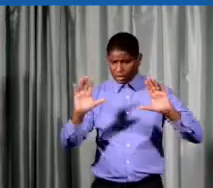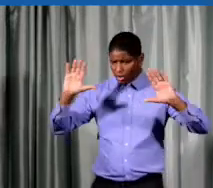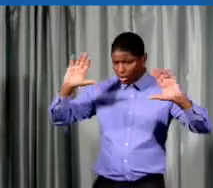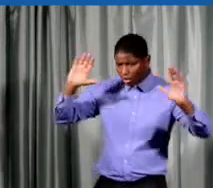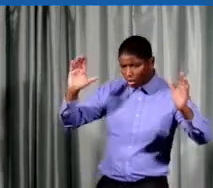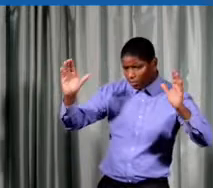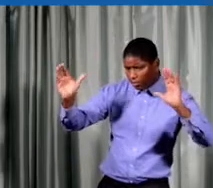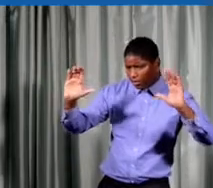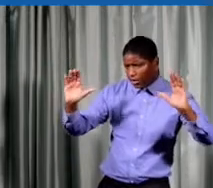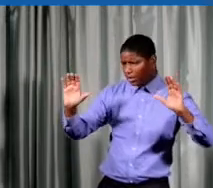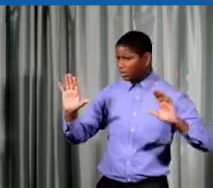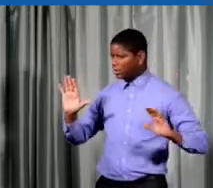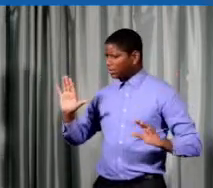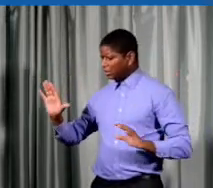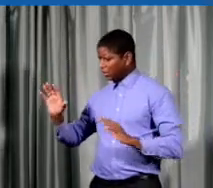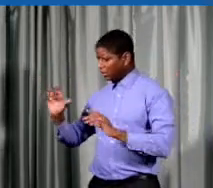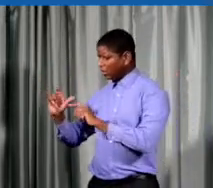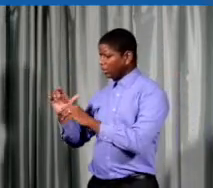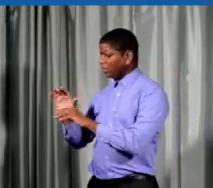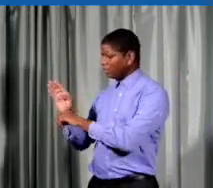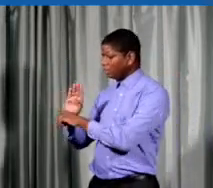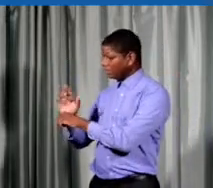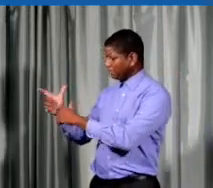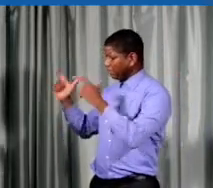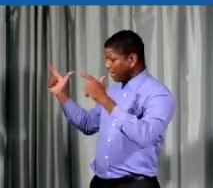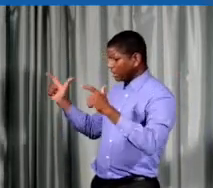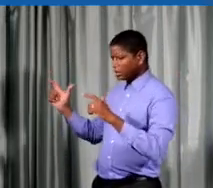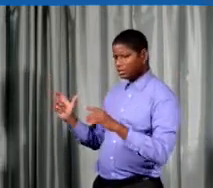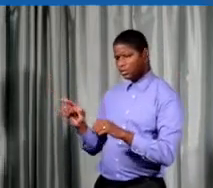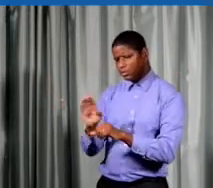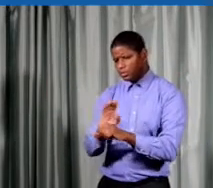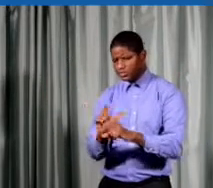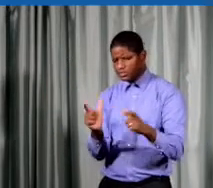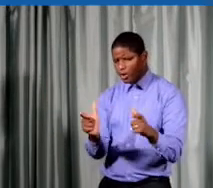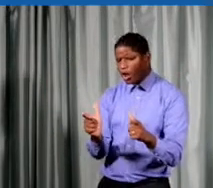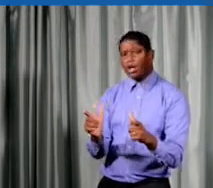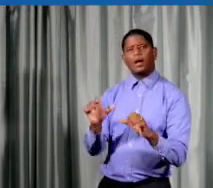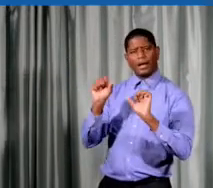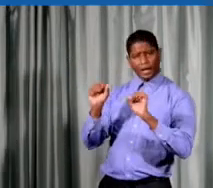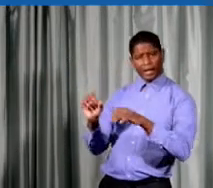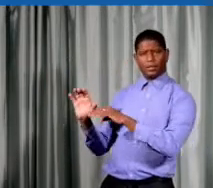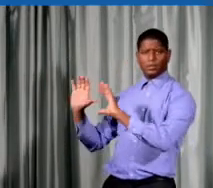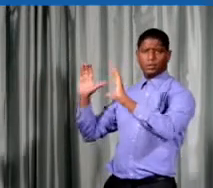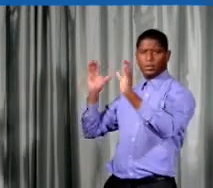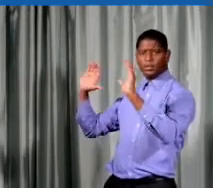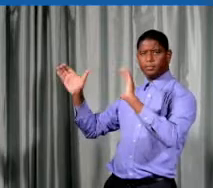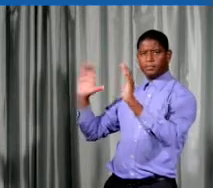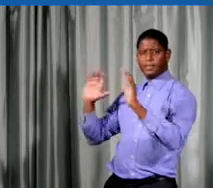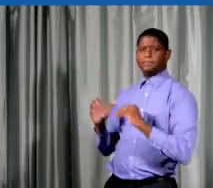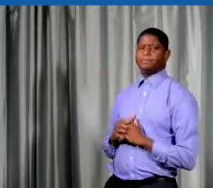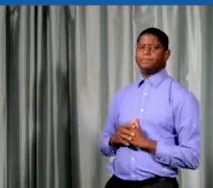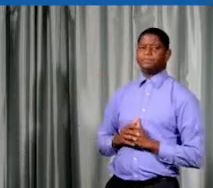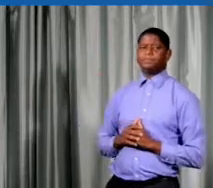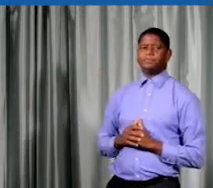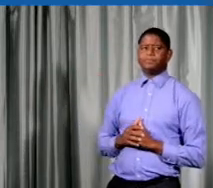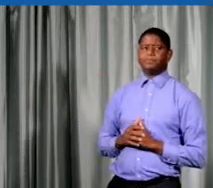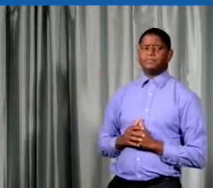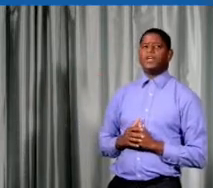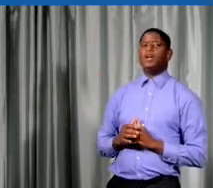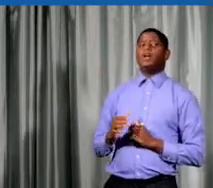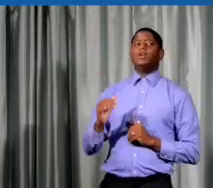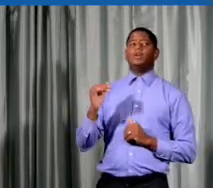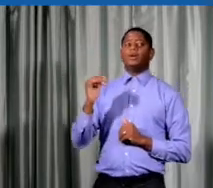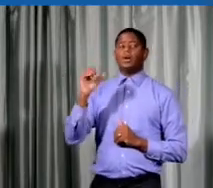with small companies because it doesn't matter how big the numbers are. Solvency is the ability for us to pay